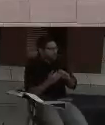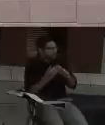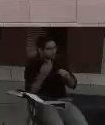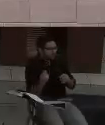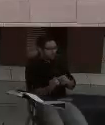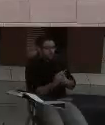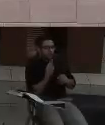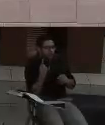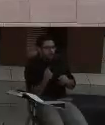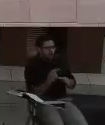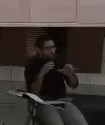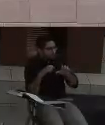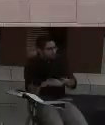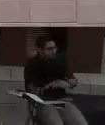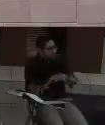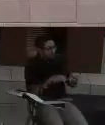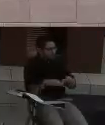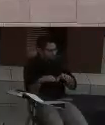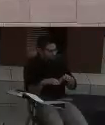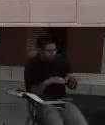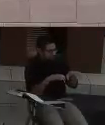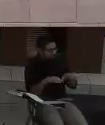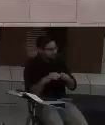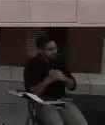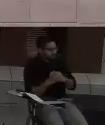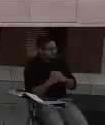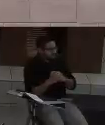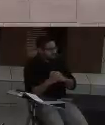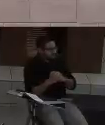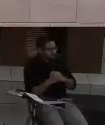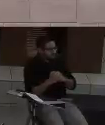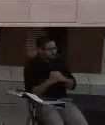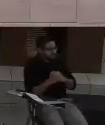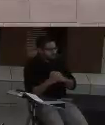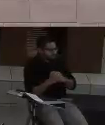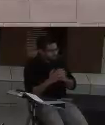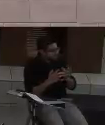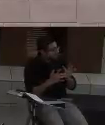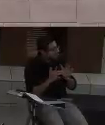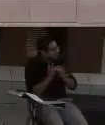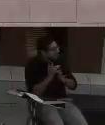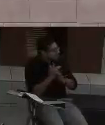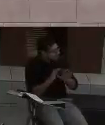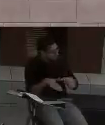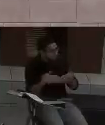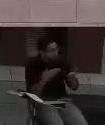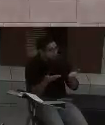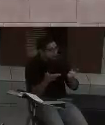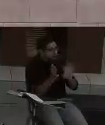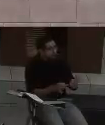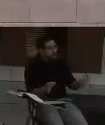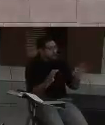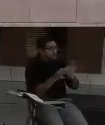moving toward fulfillment. When Jesus offered this message to that first congregation, he was calling them